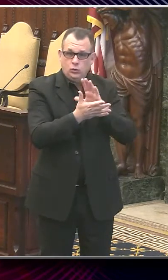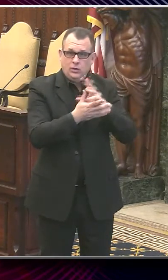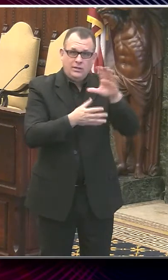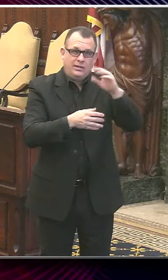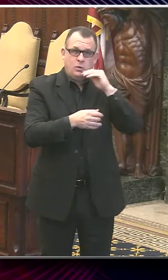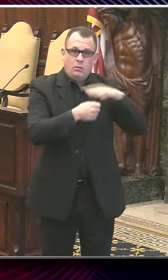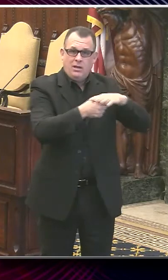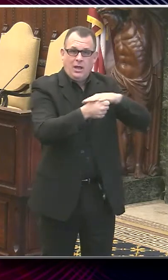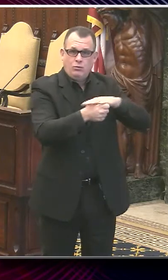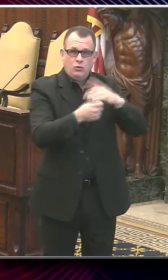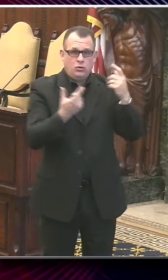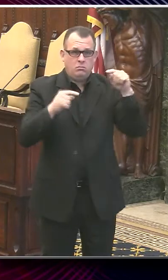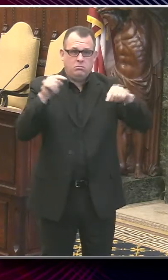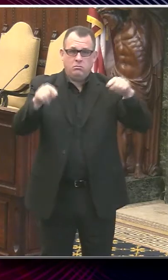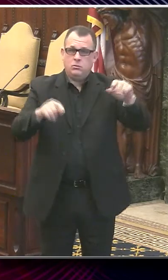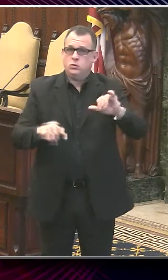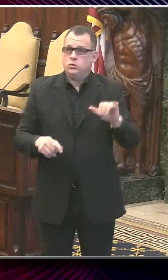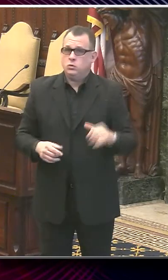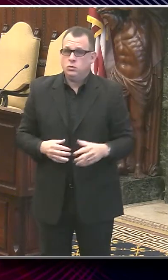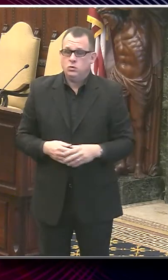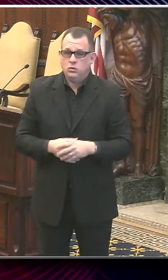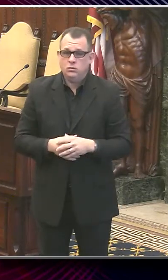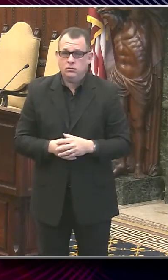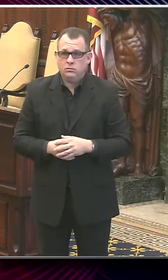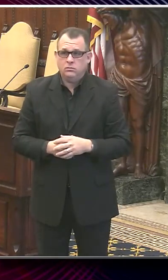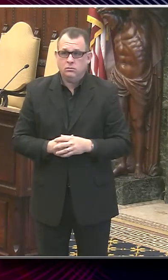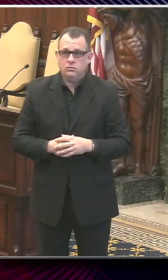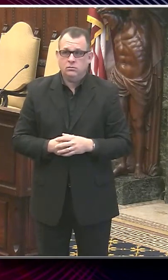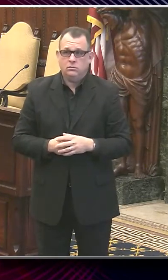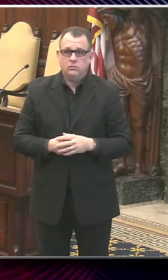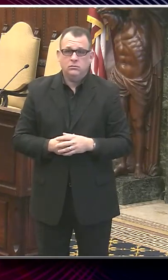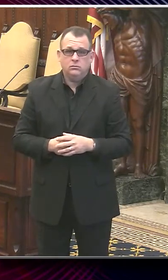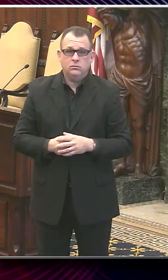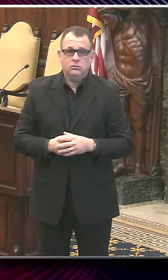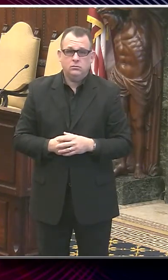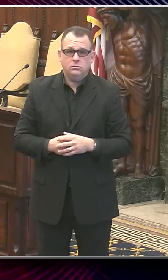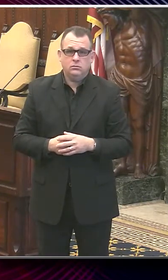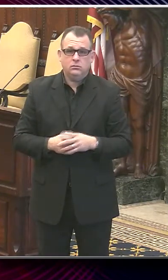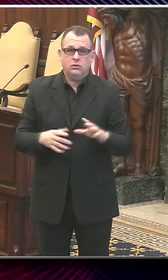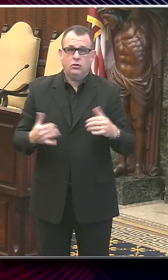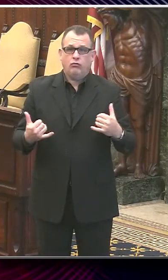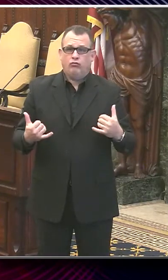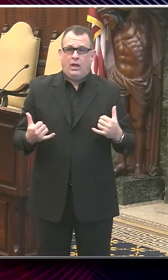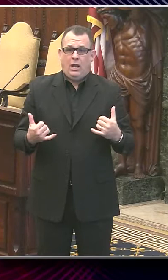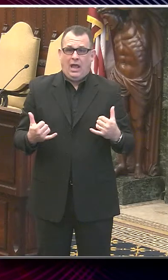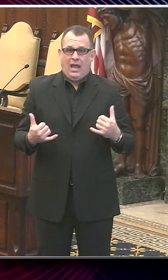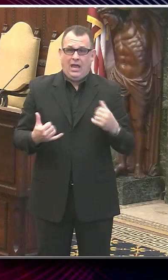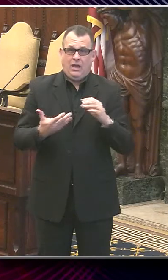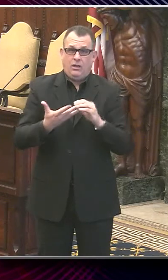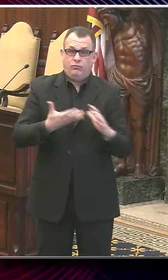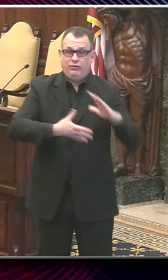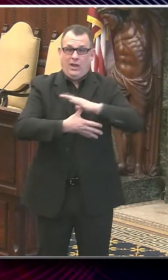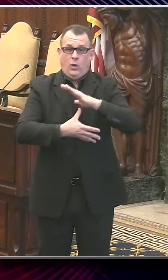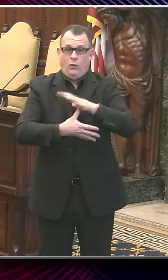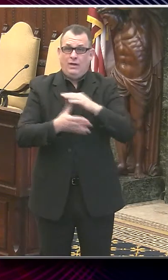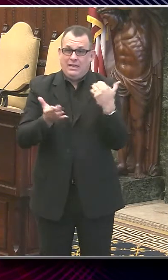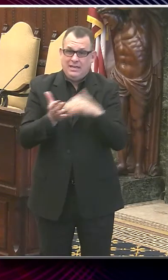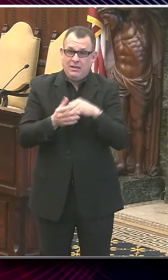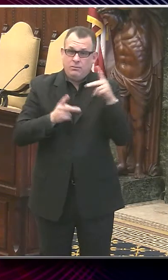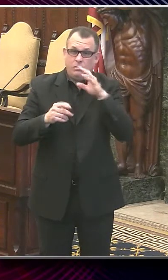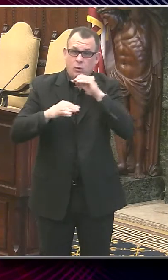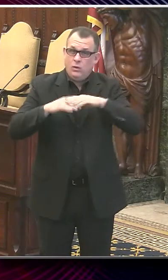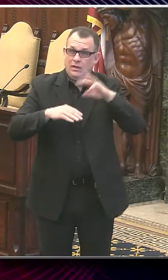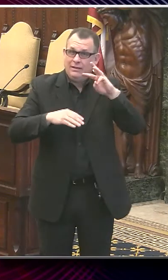in connection to. Right now, this immediate period, our priority will be on those people who are over the age of